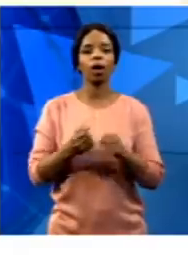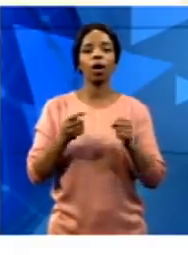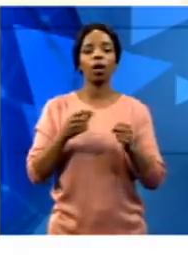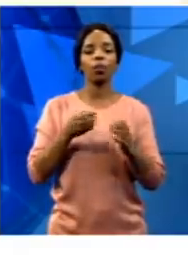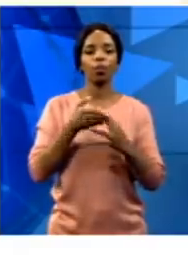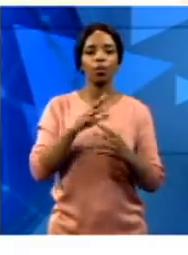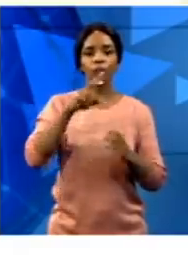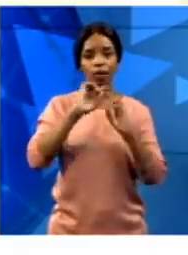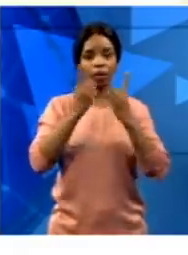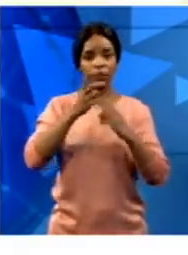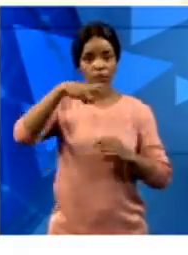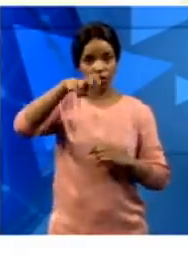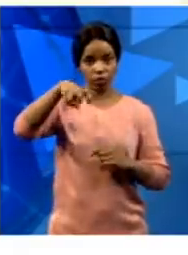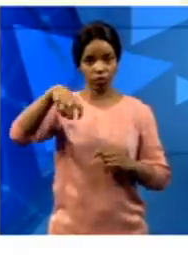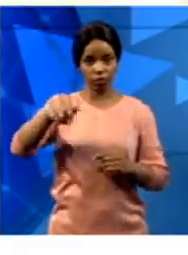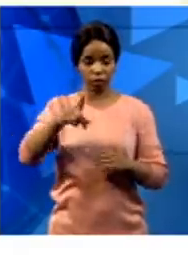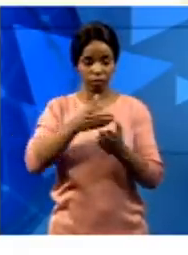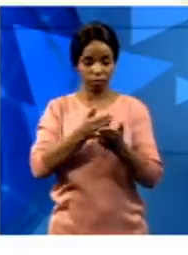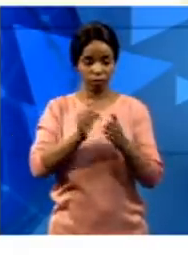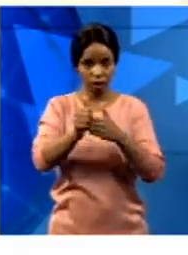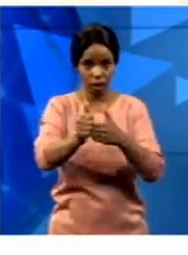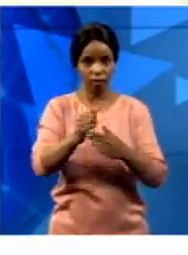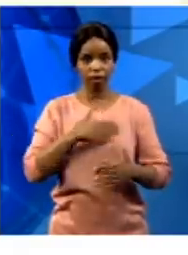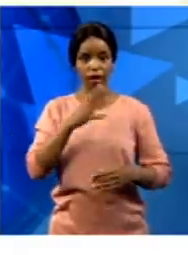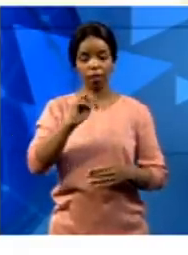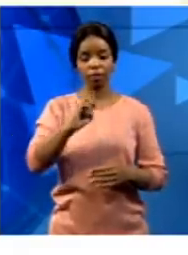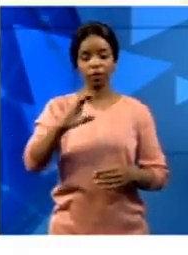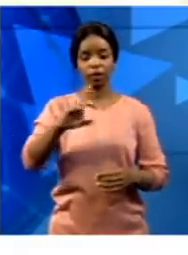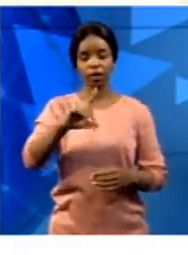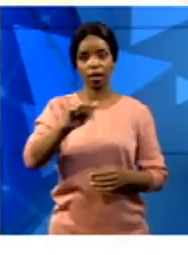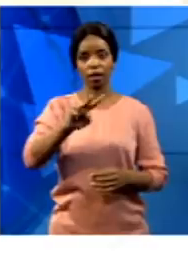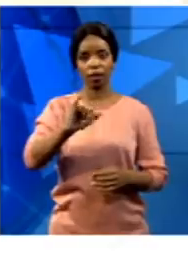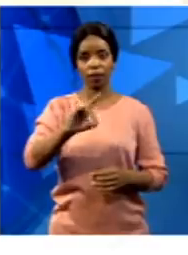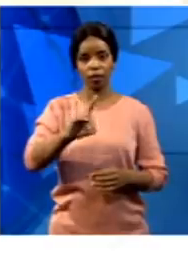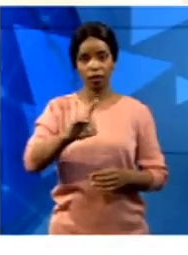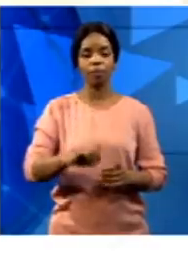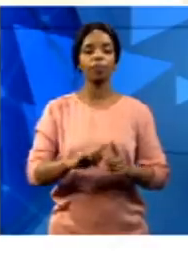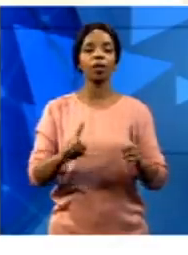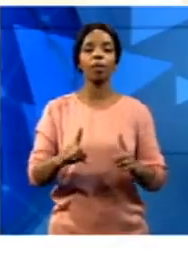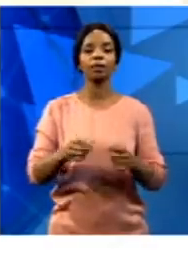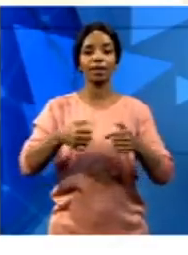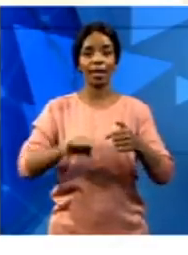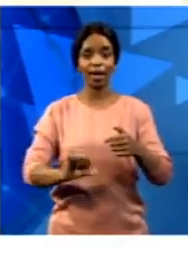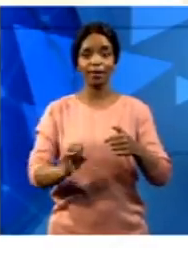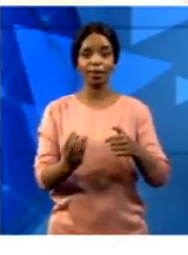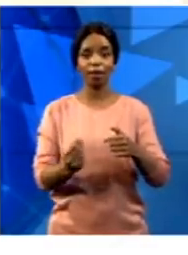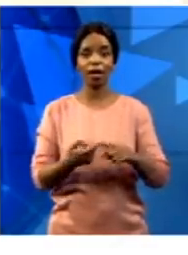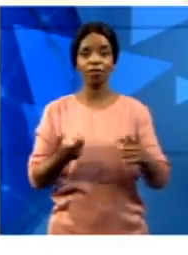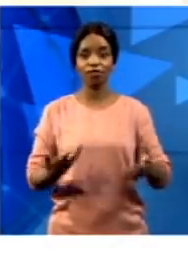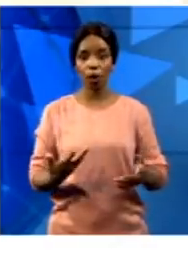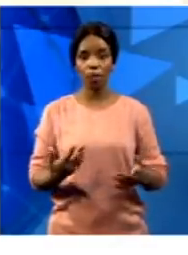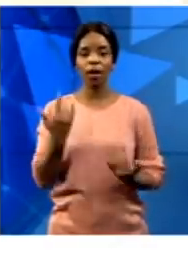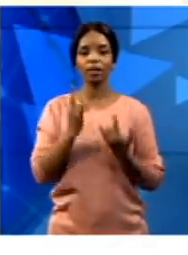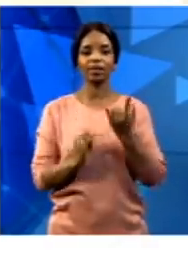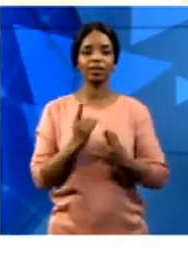Tourism. So that's led by MEC David Mania. And then the rest of it comes from the city of Cape Town, from James